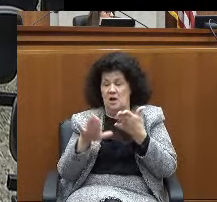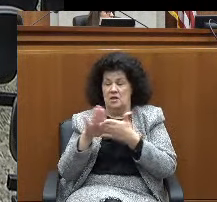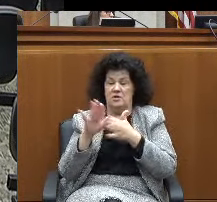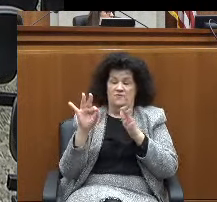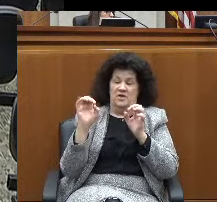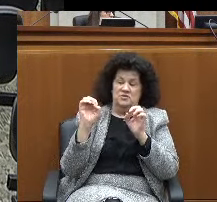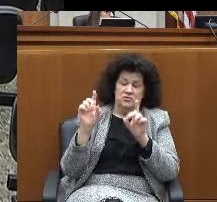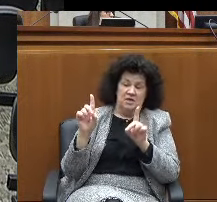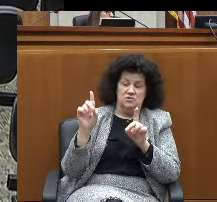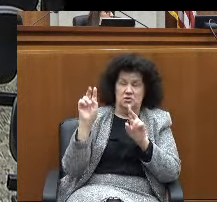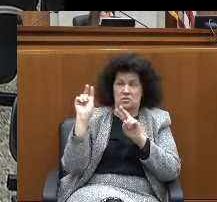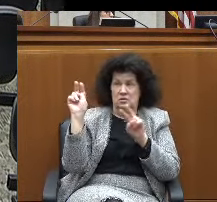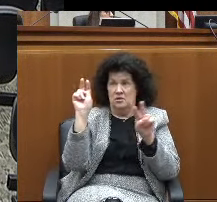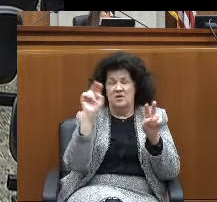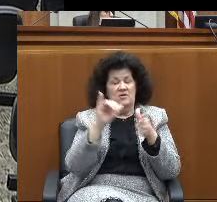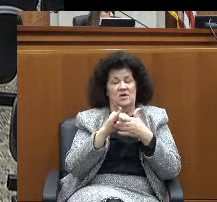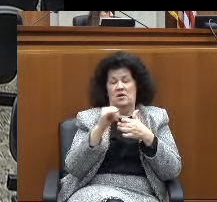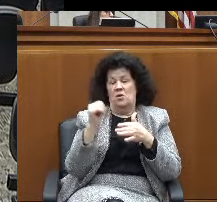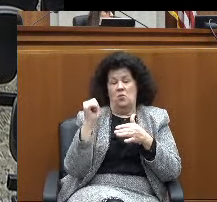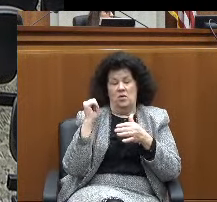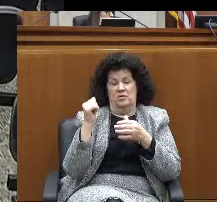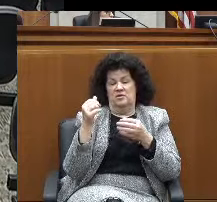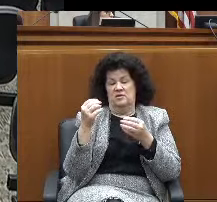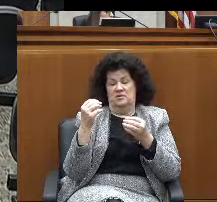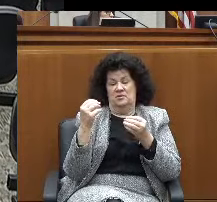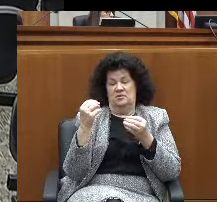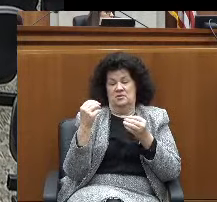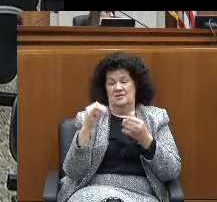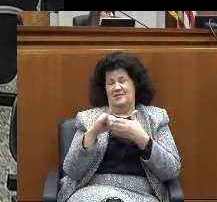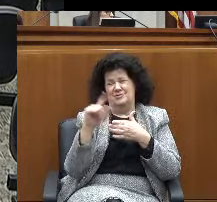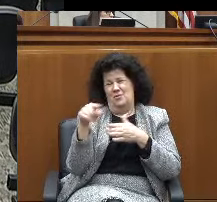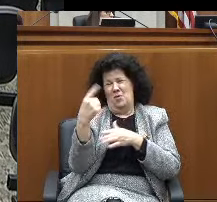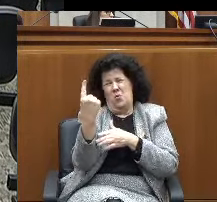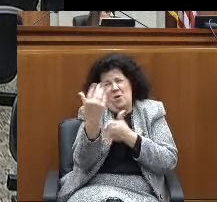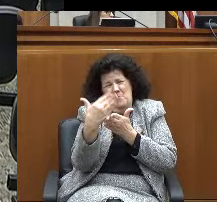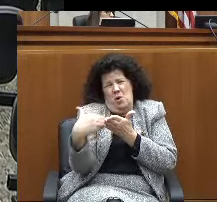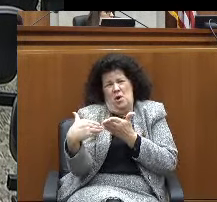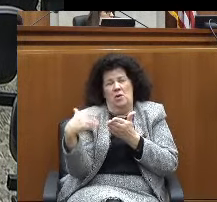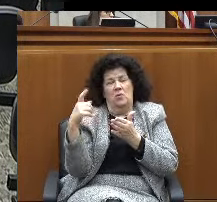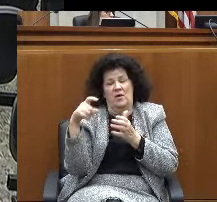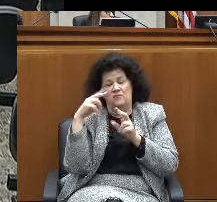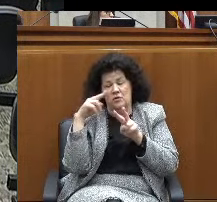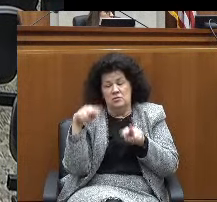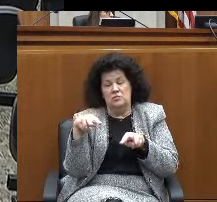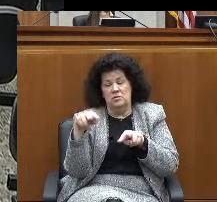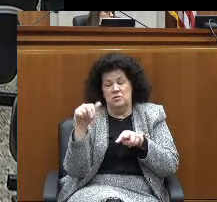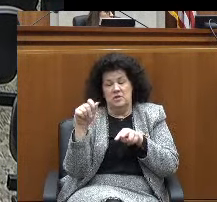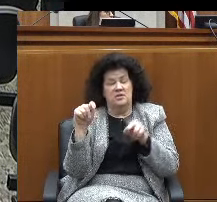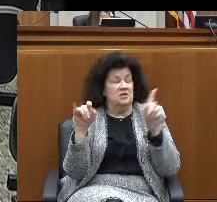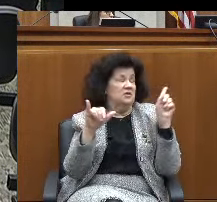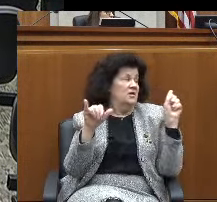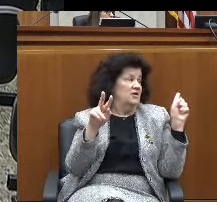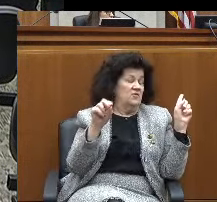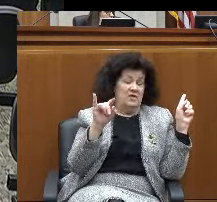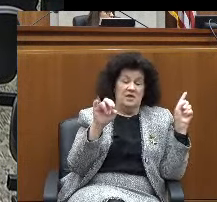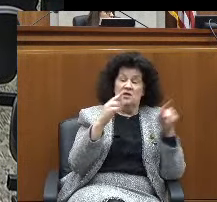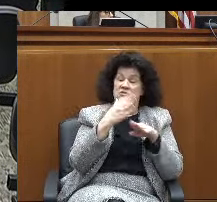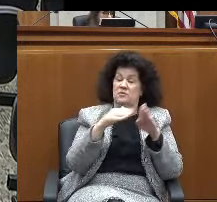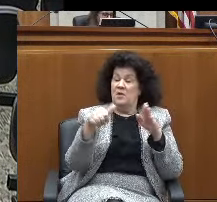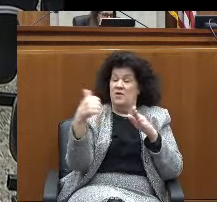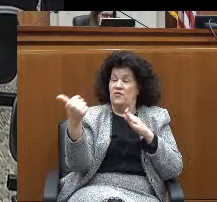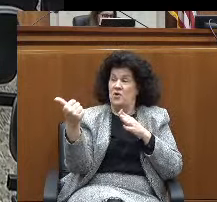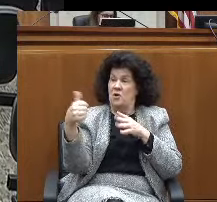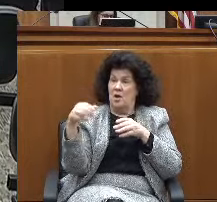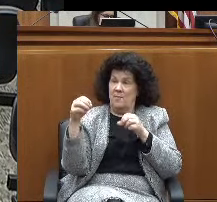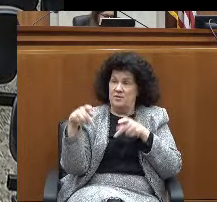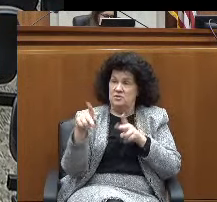education. That's not going to get us there. That can only be one piece of it. We have to look at, as Superintendent Boucher mentioned, some of these other opportunities